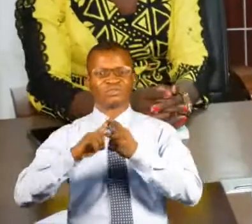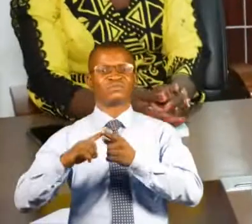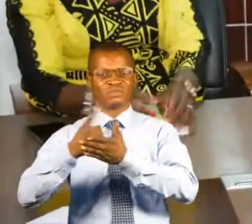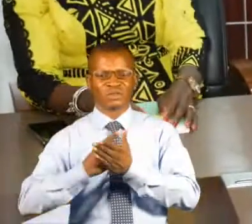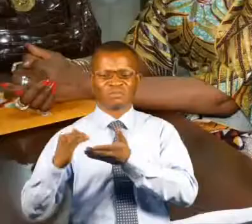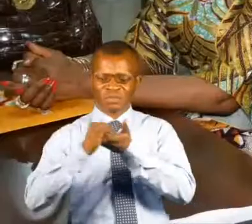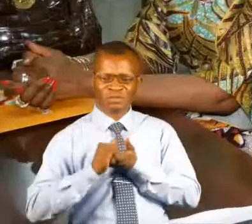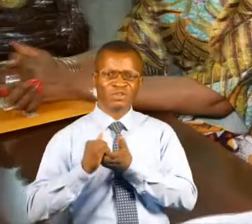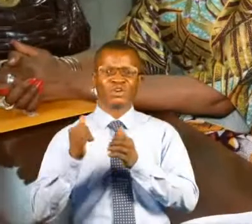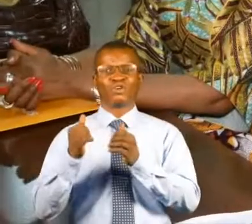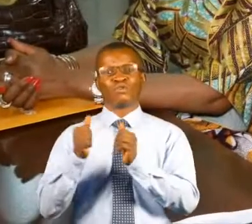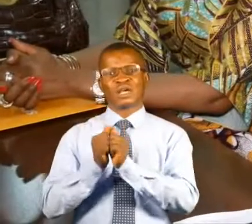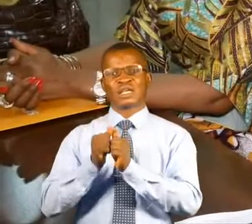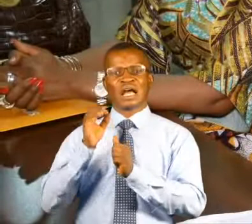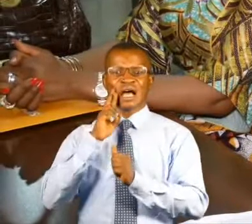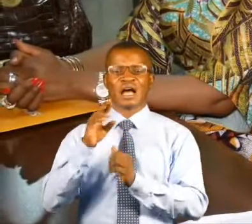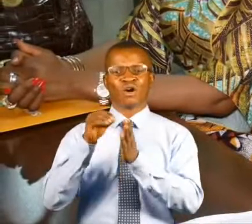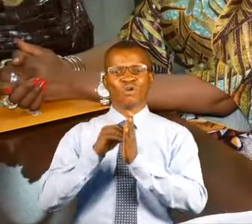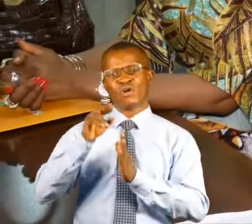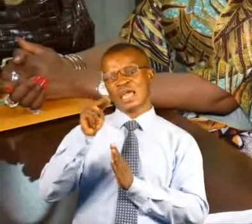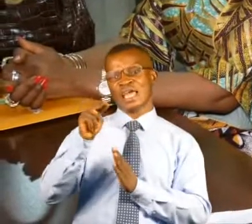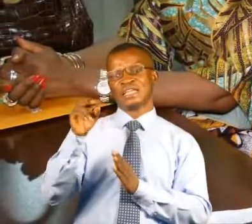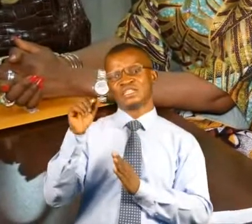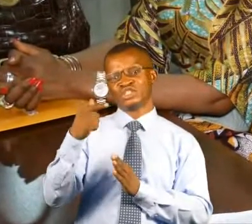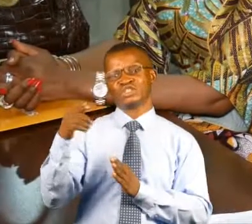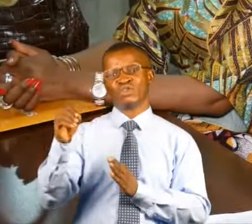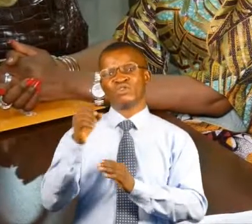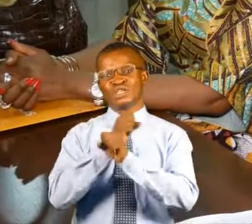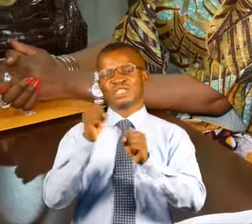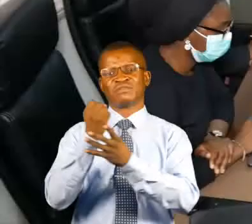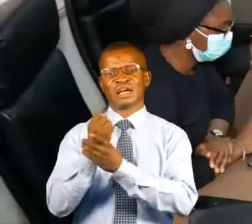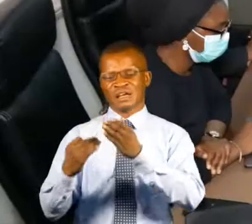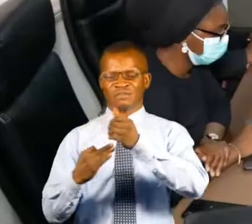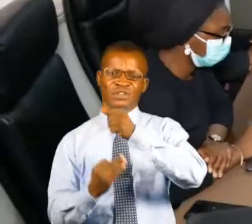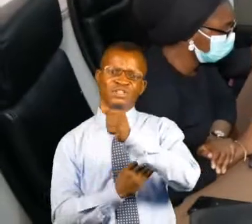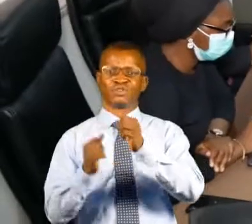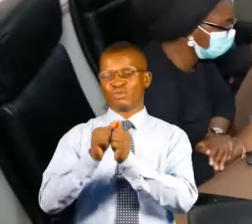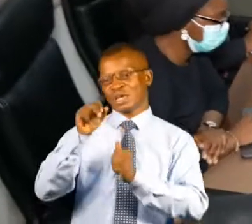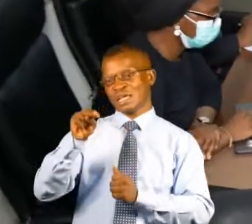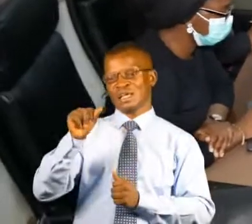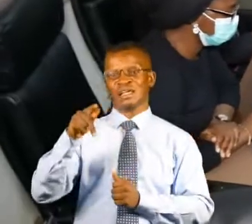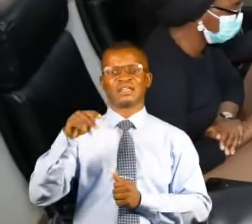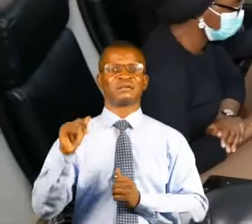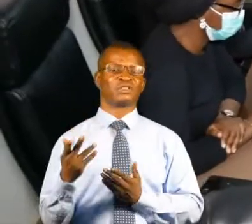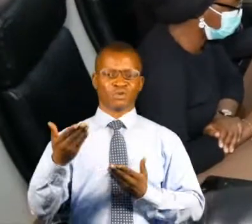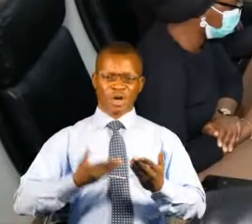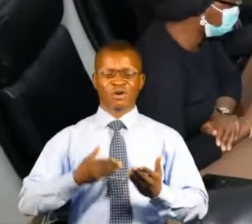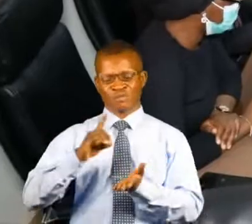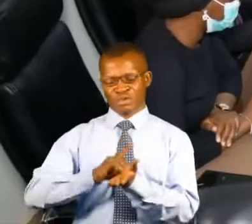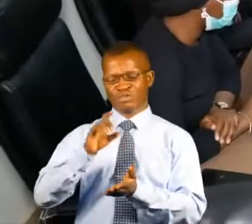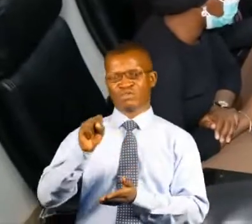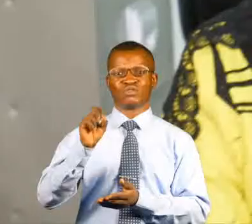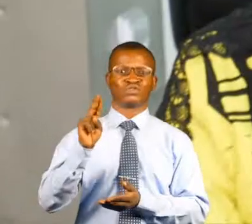of collaboration between her non-governmental organization, Save Av Foundation, and NAPTIP. Welcoming